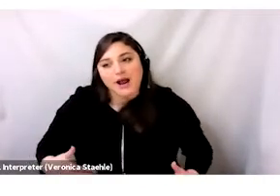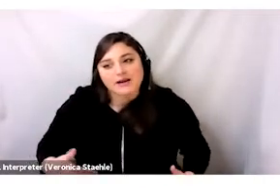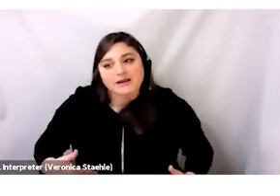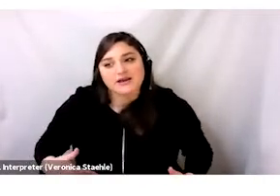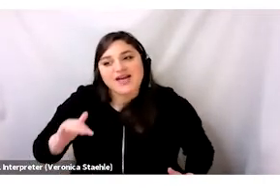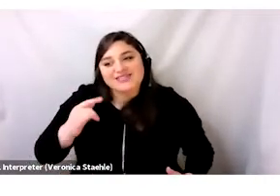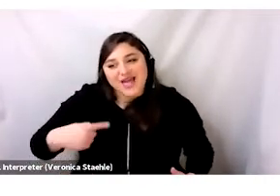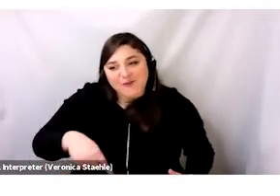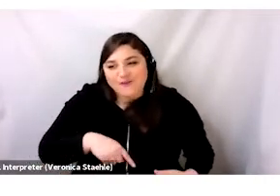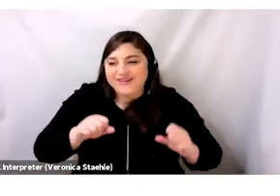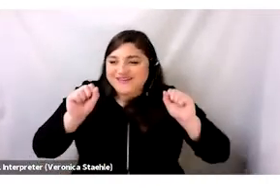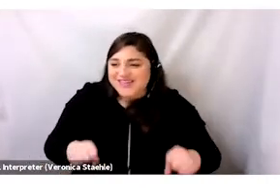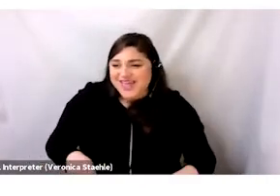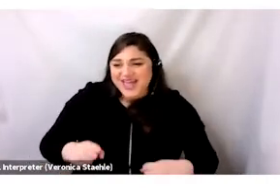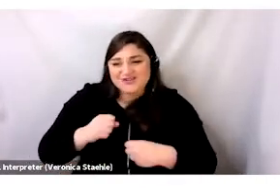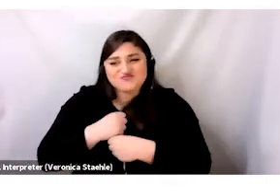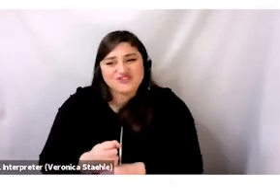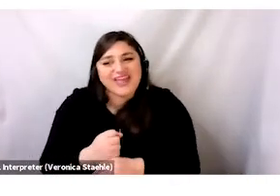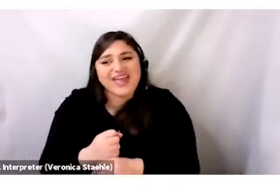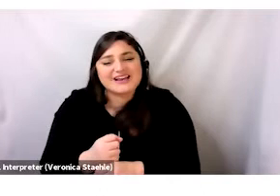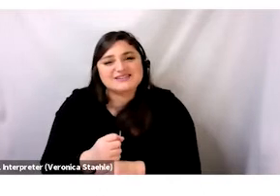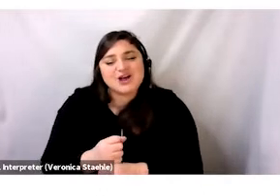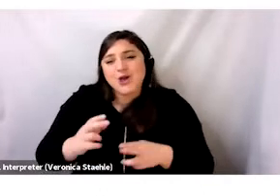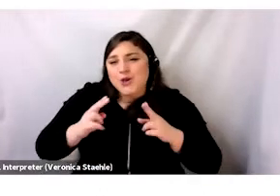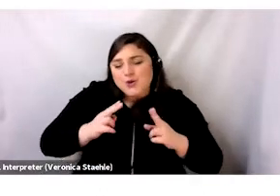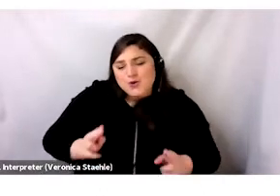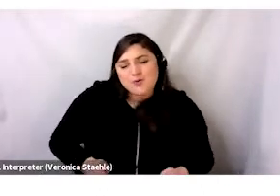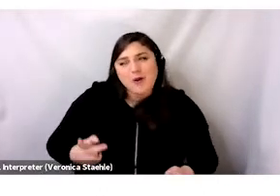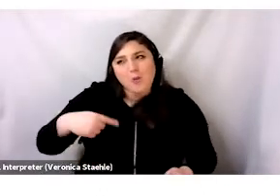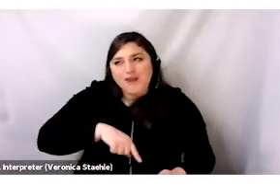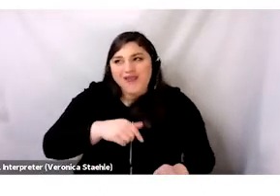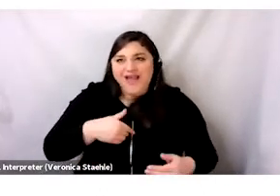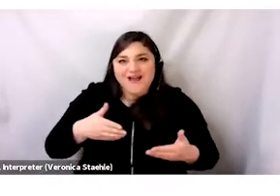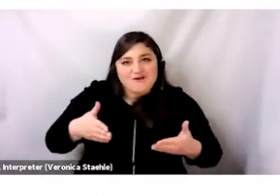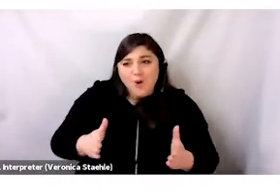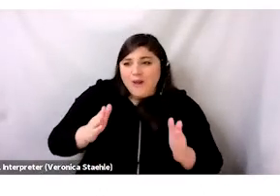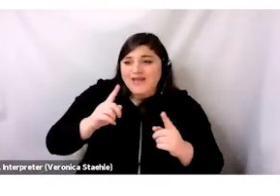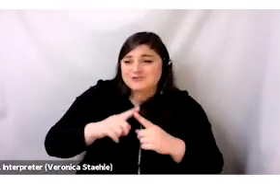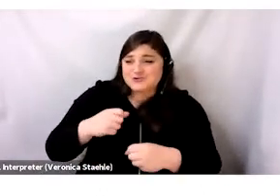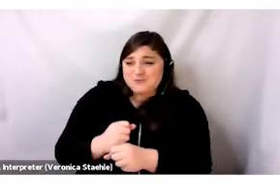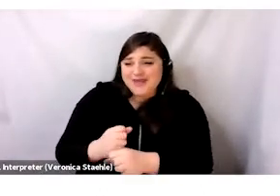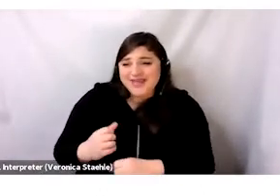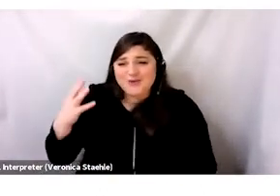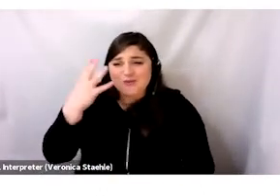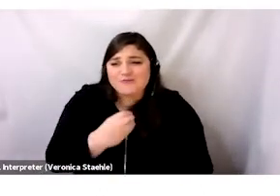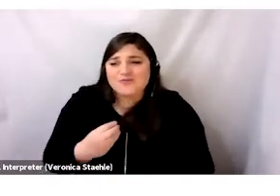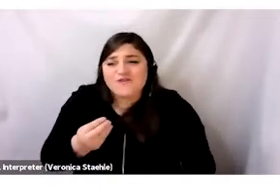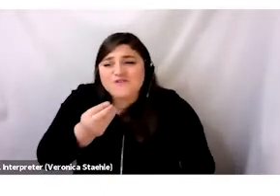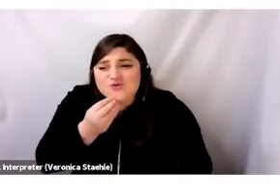create art and music and delicious food and yeah, poetry, all of those